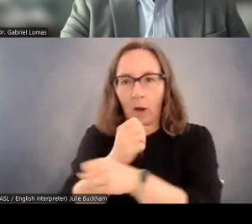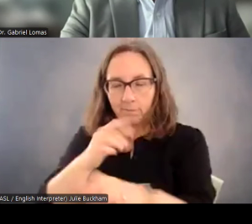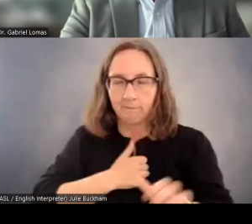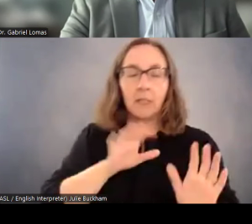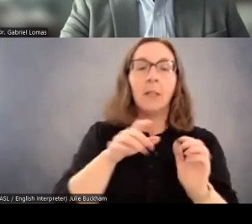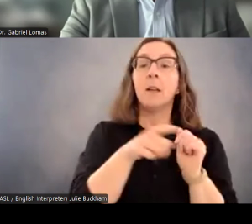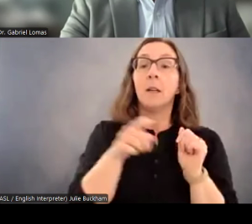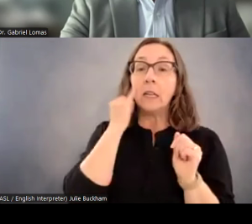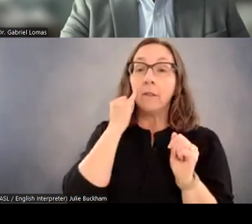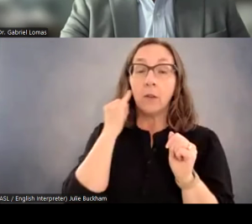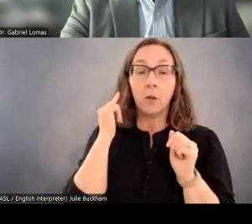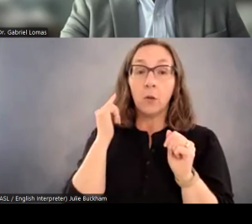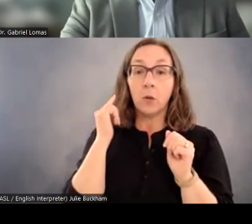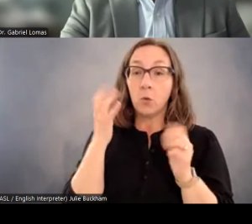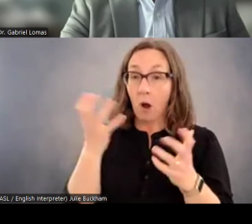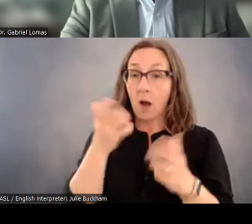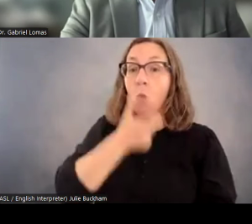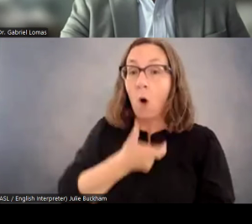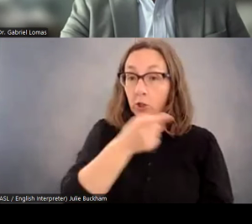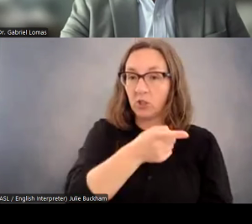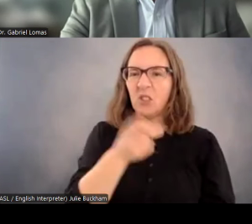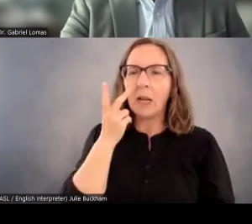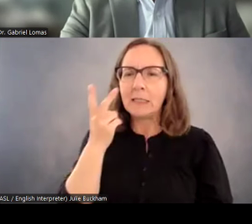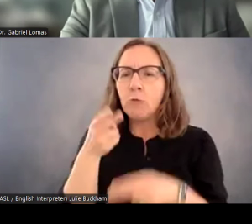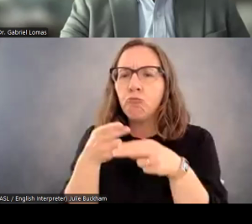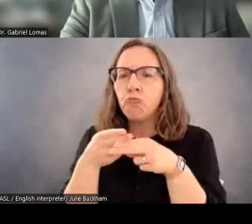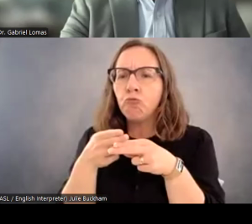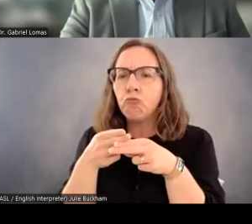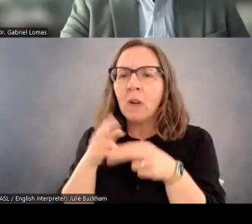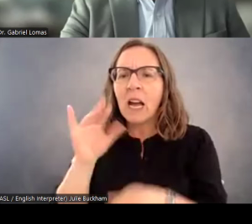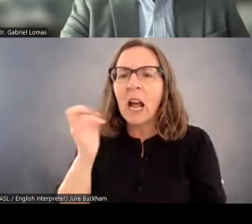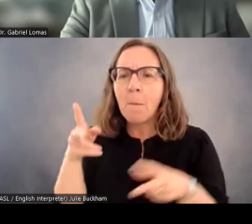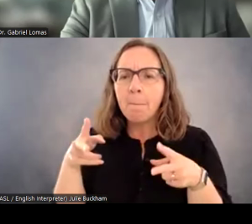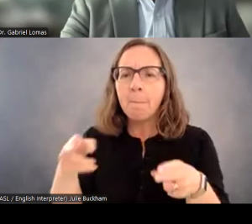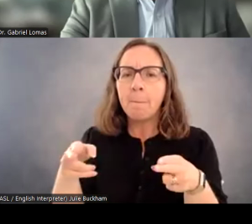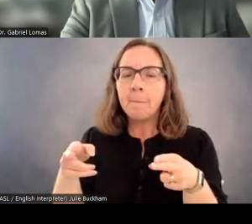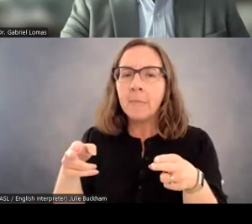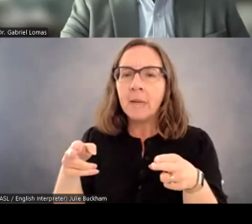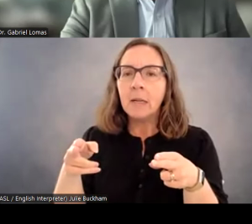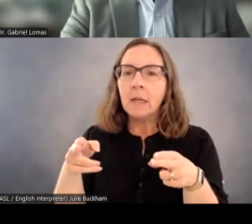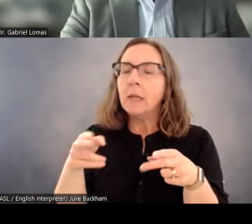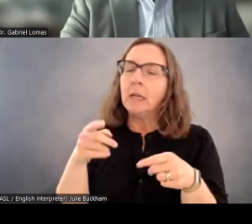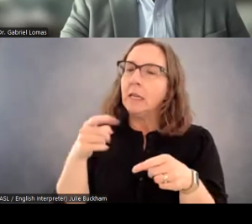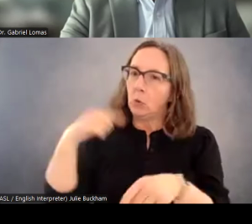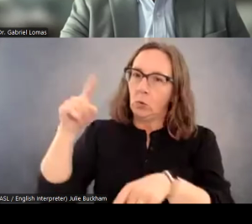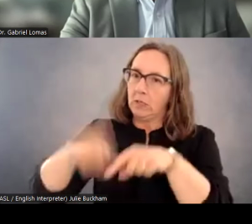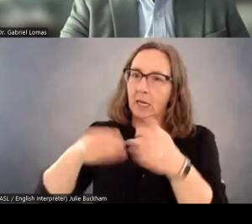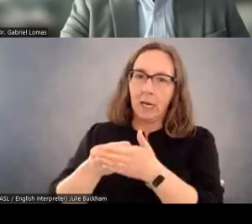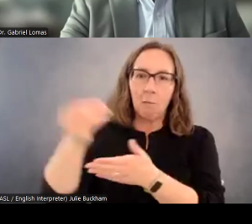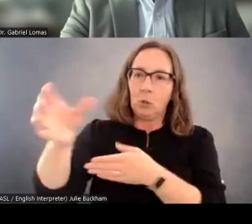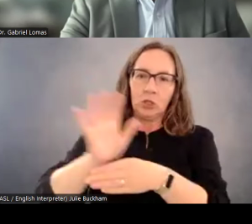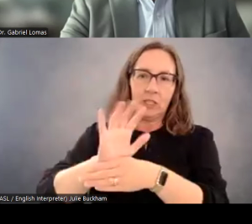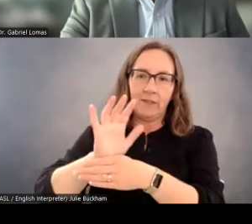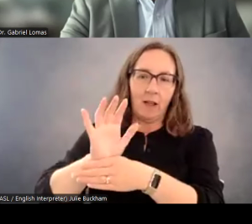there's a website you can go to see a little clip. And it's not available unless you go through the right sort